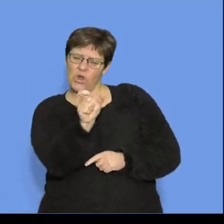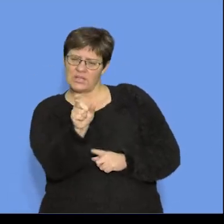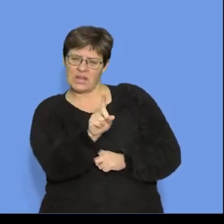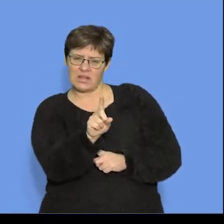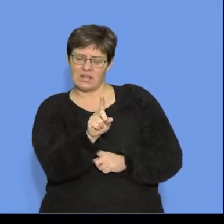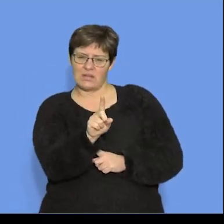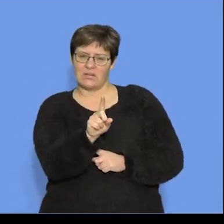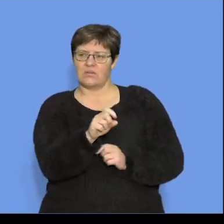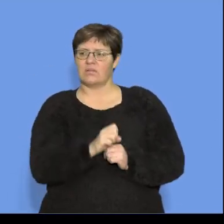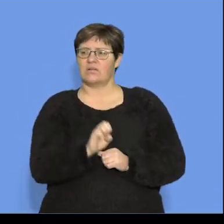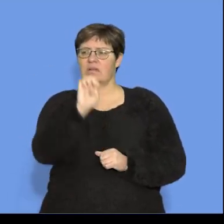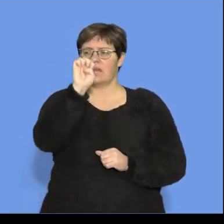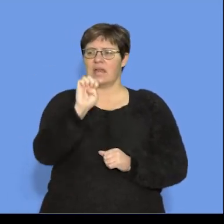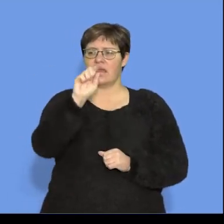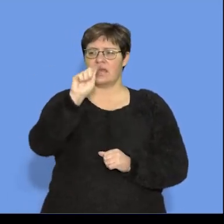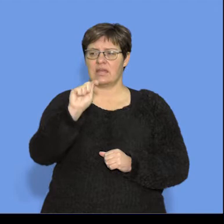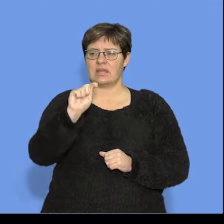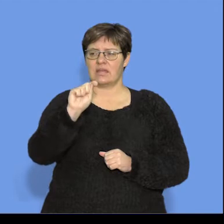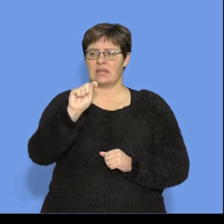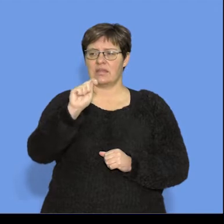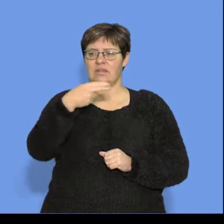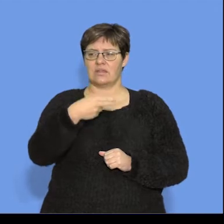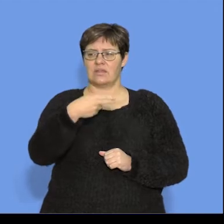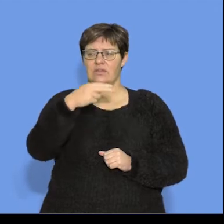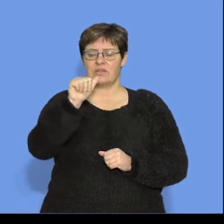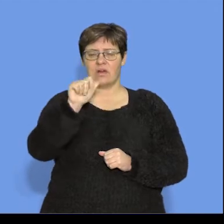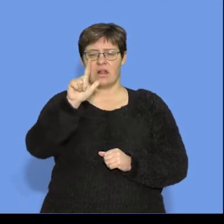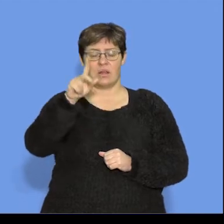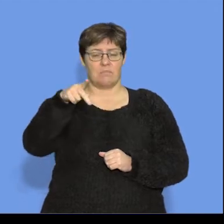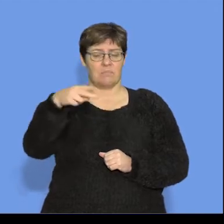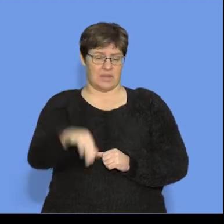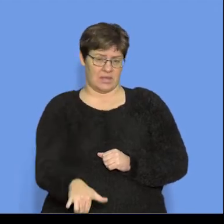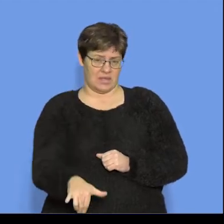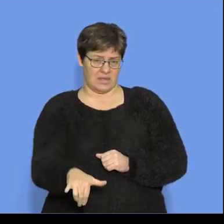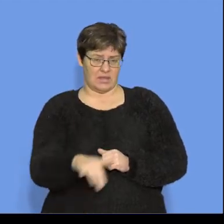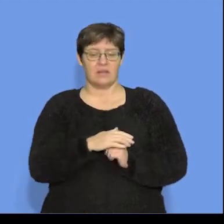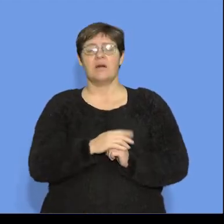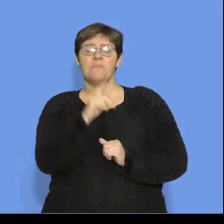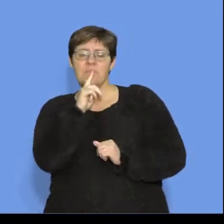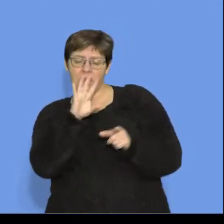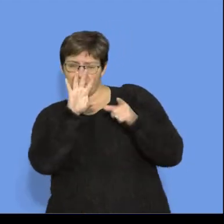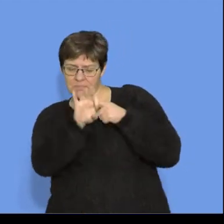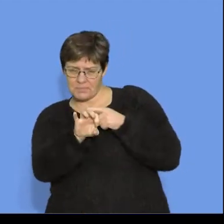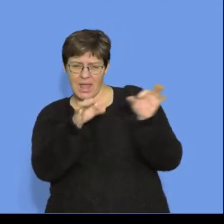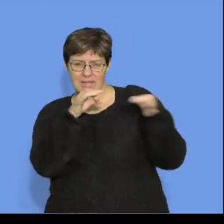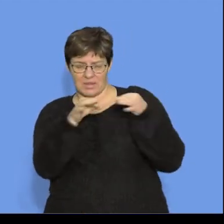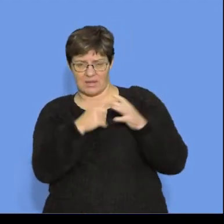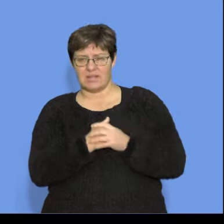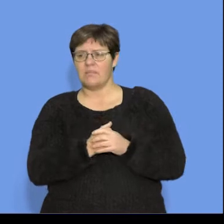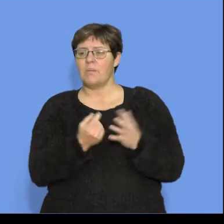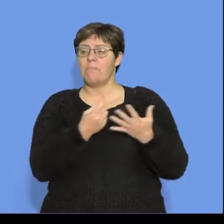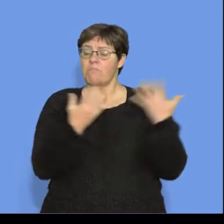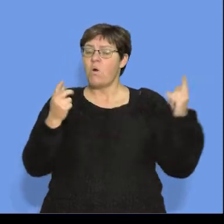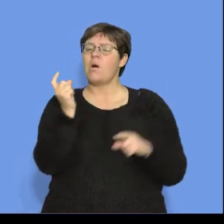called enthalpy. And you might see that coming across. We will define it. The easiest way